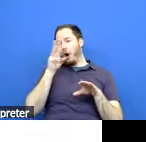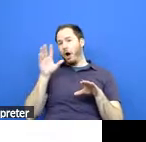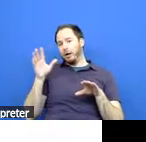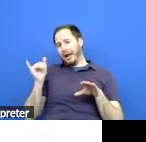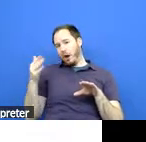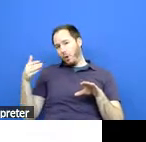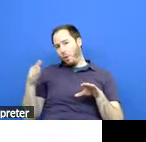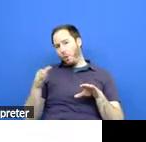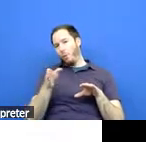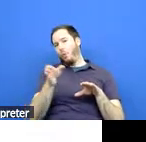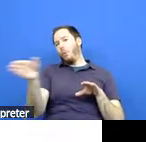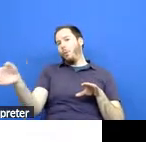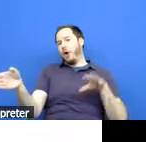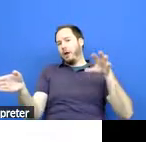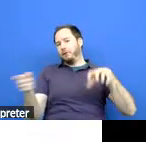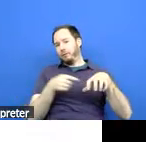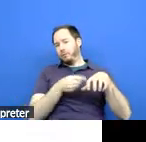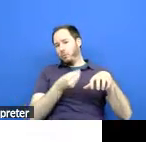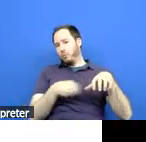the